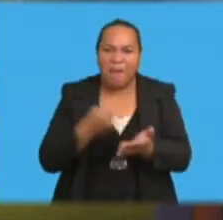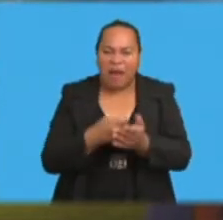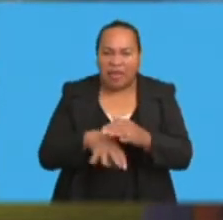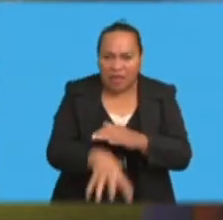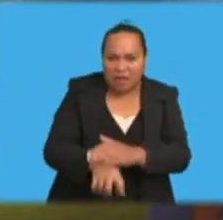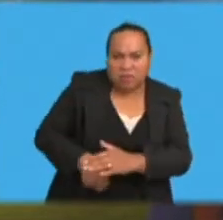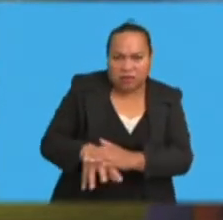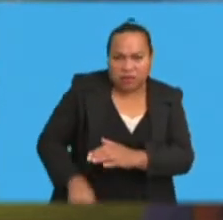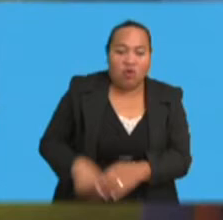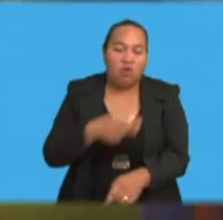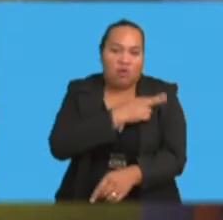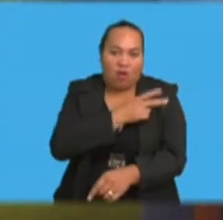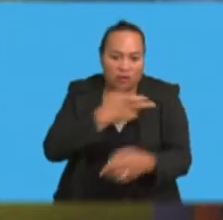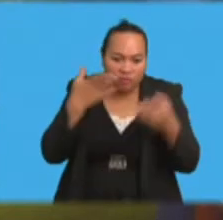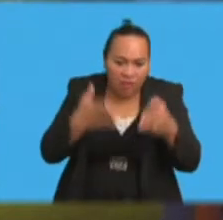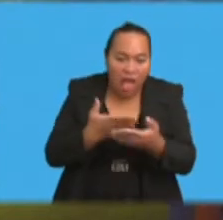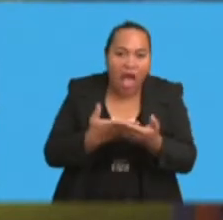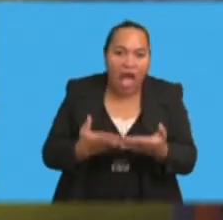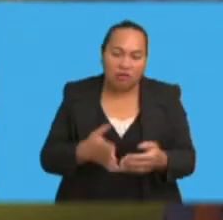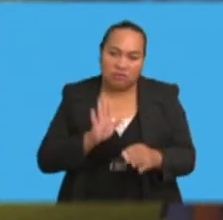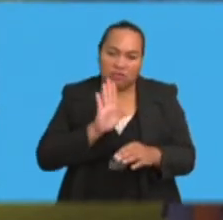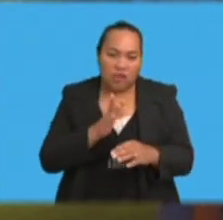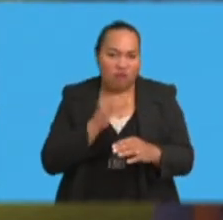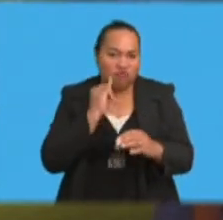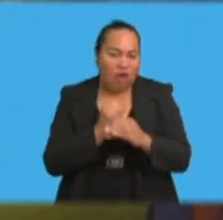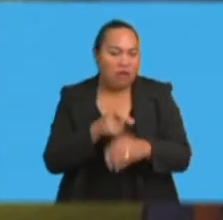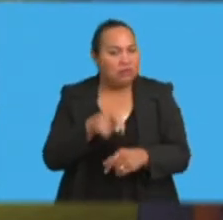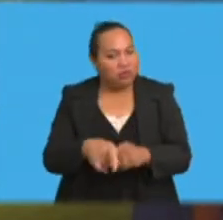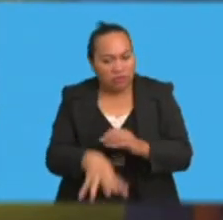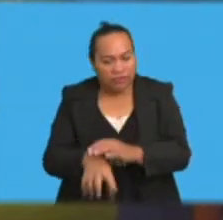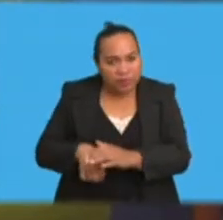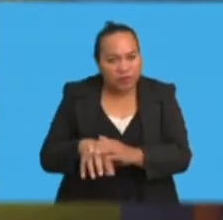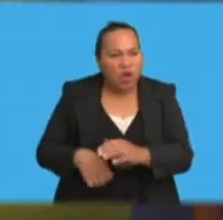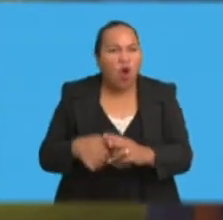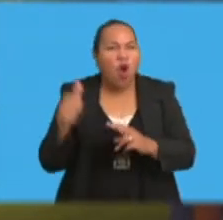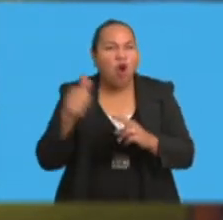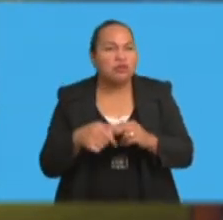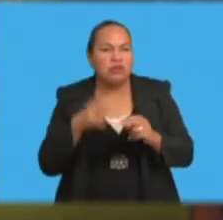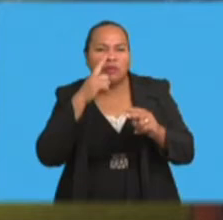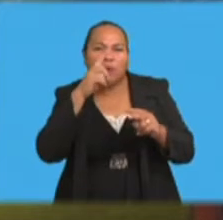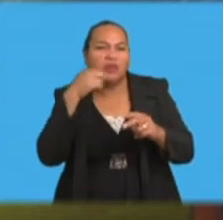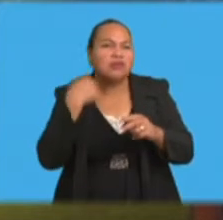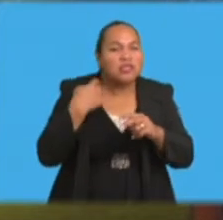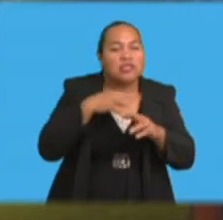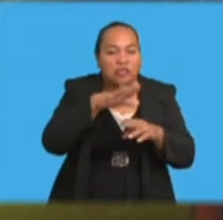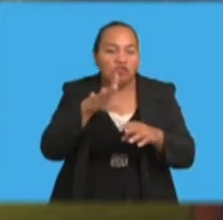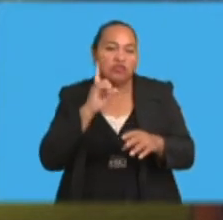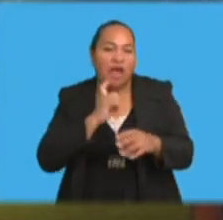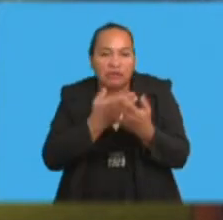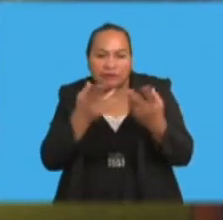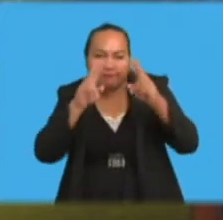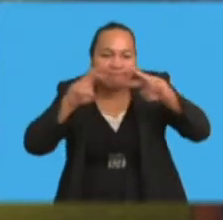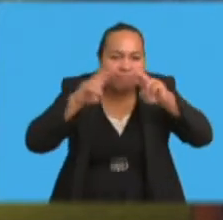agency, or AML, in combating the financing of terrorism, or the CFT regulator, and the lead agency, Madam Speaker, on